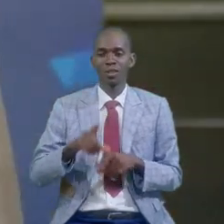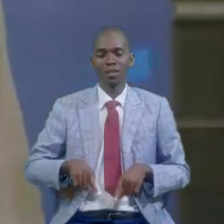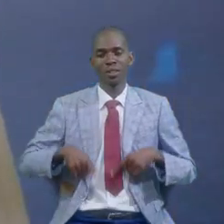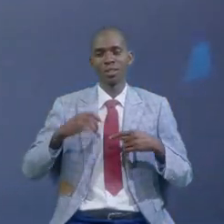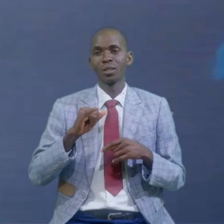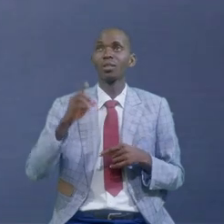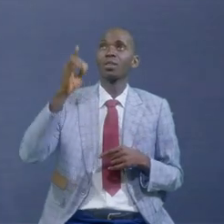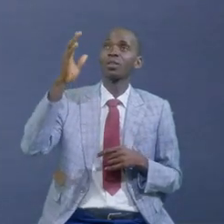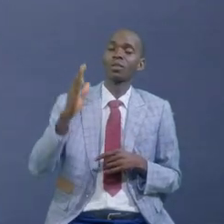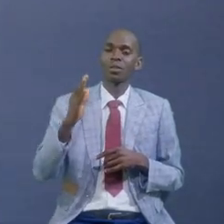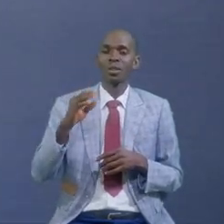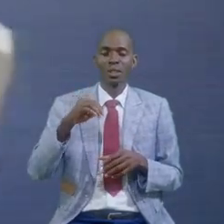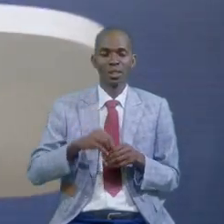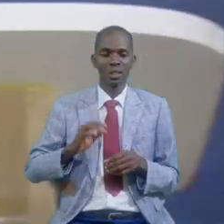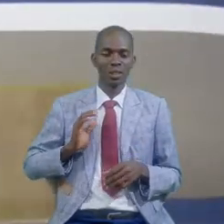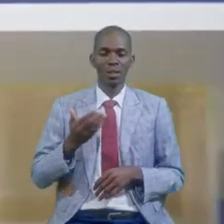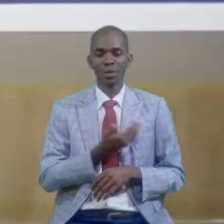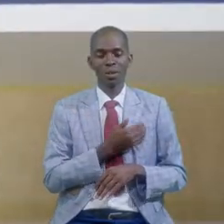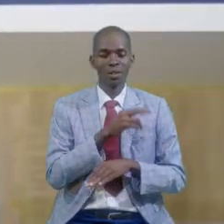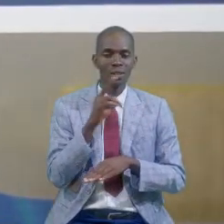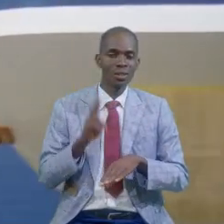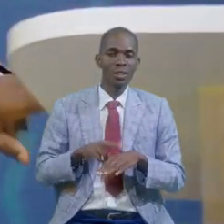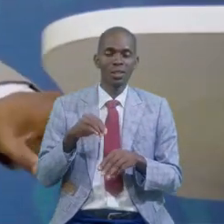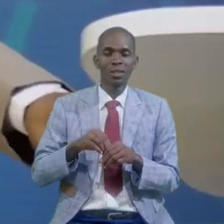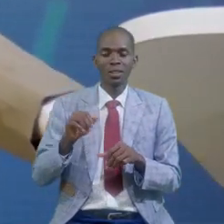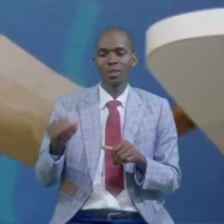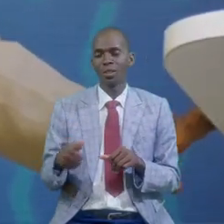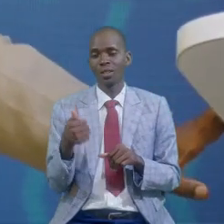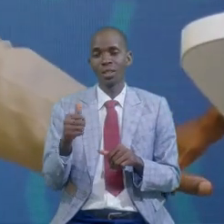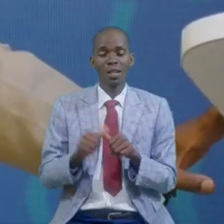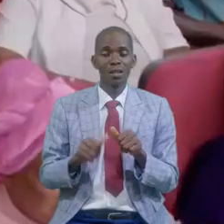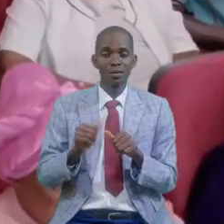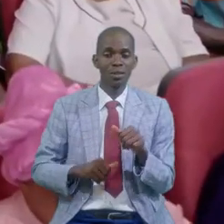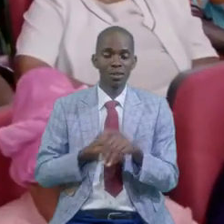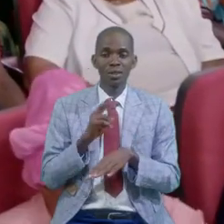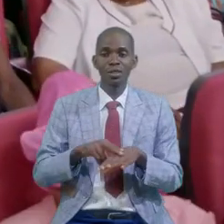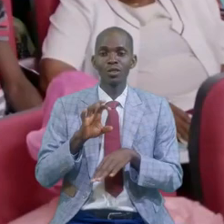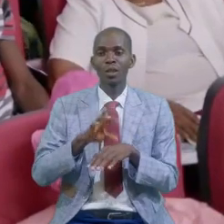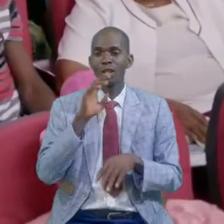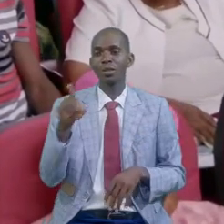in our nation and in every nation. Church, are you there?